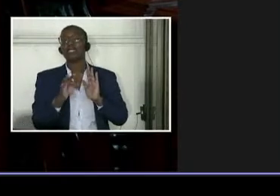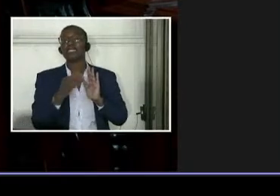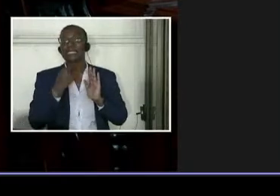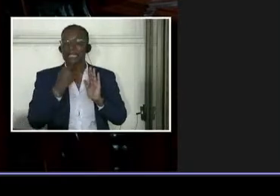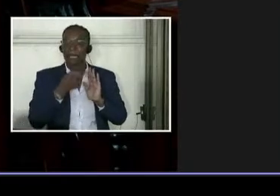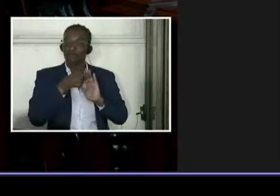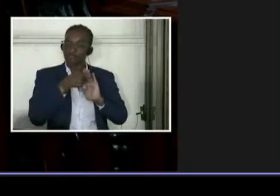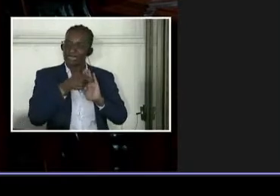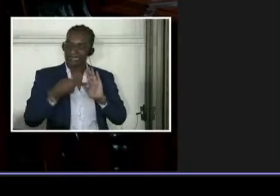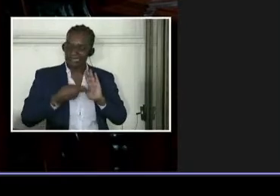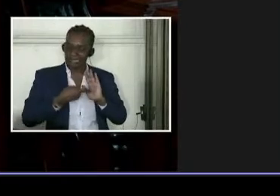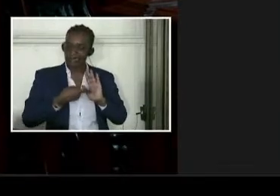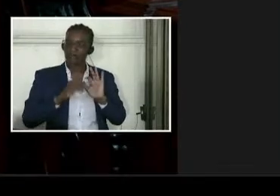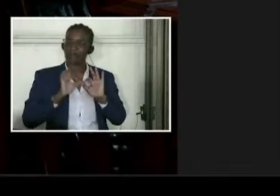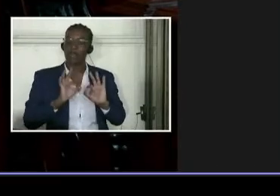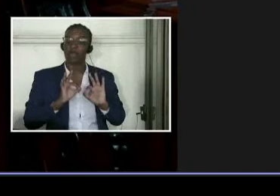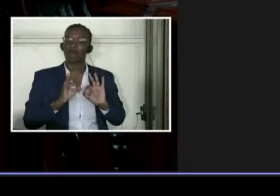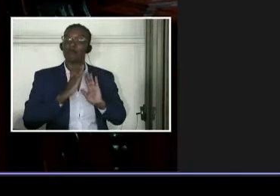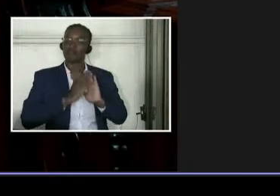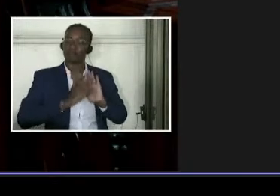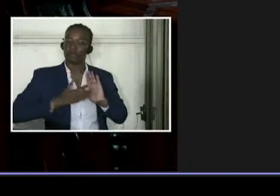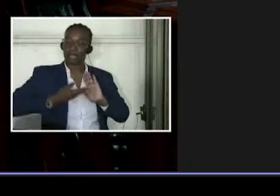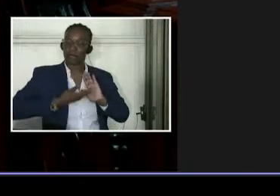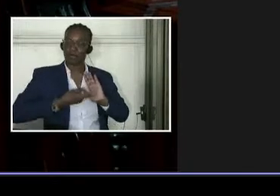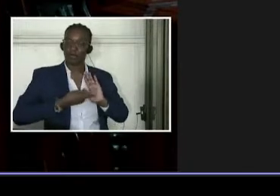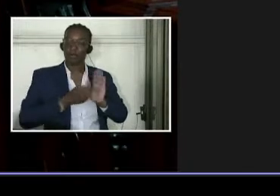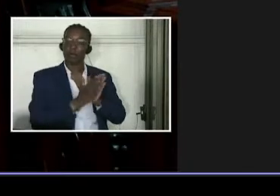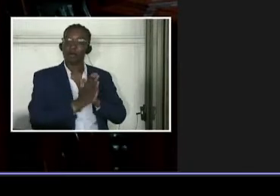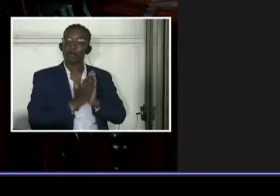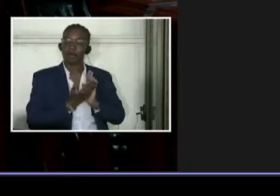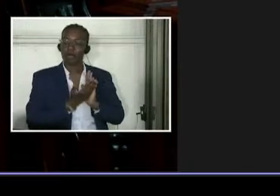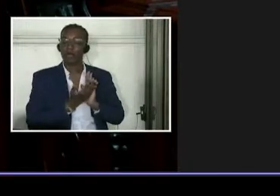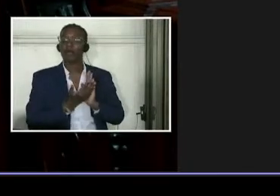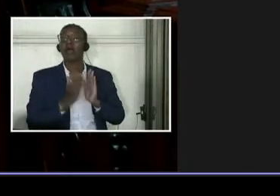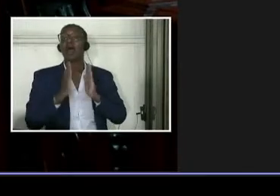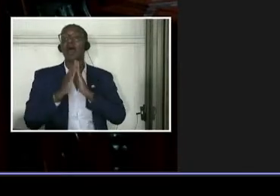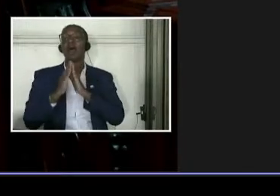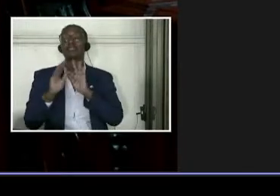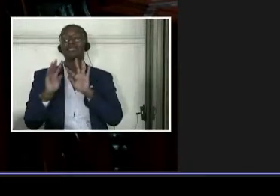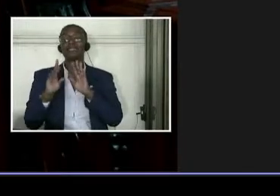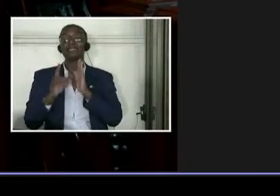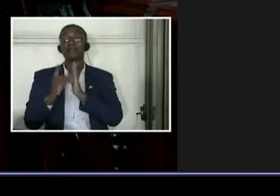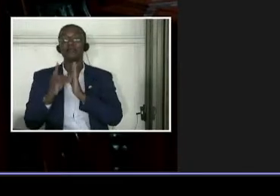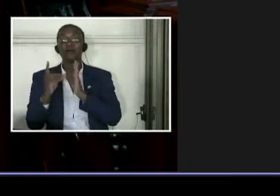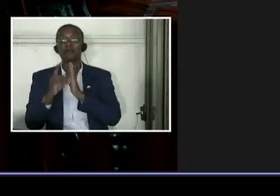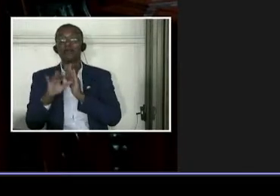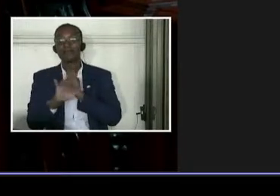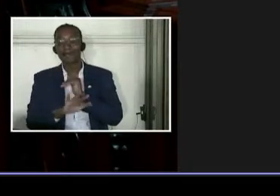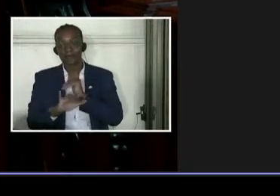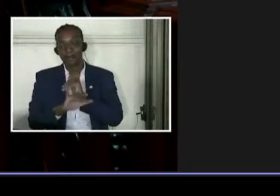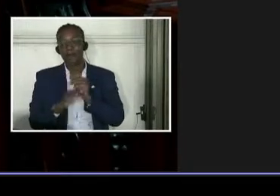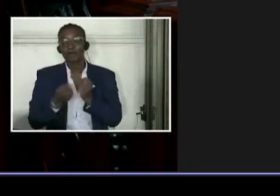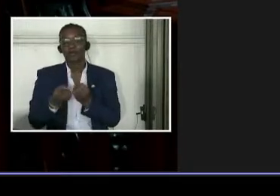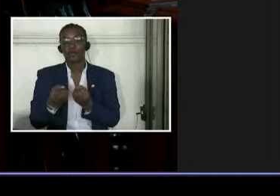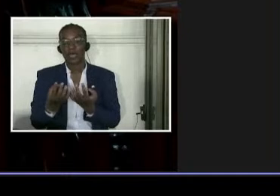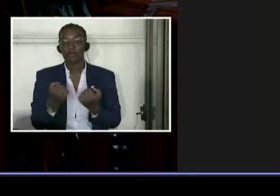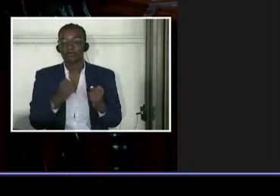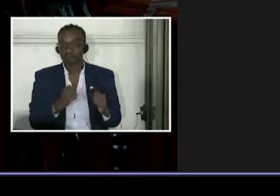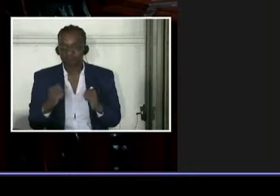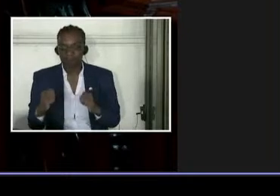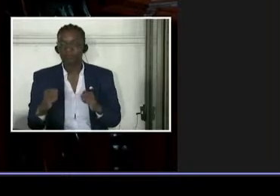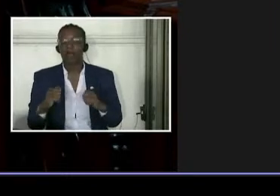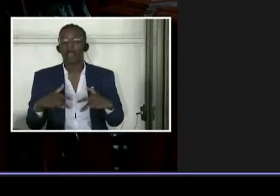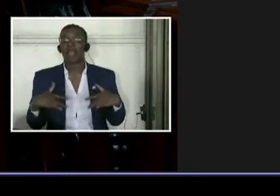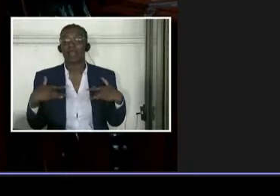narrated so well in that table. Priority human settlements housing development areas. Chairperson, in order to provide sustainable